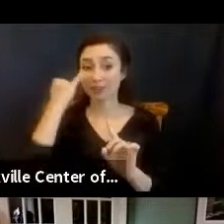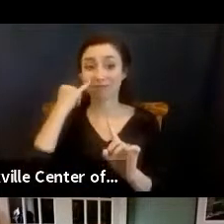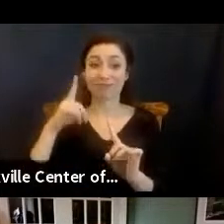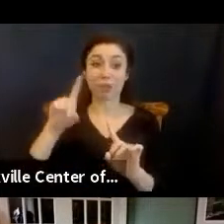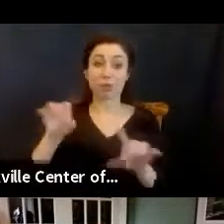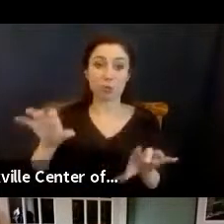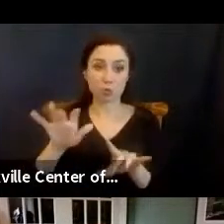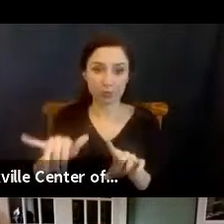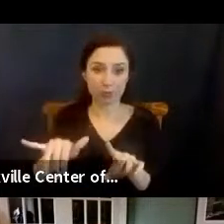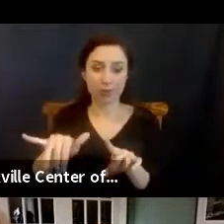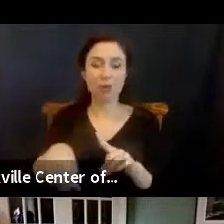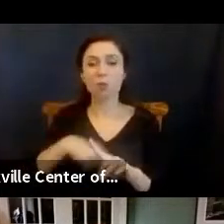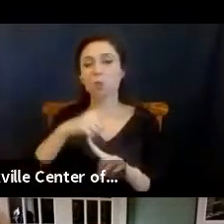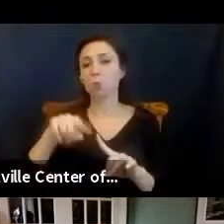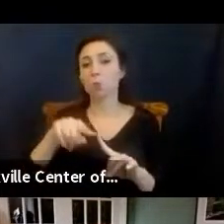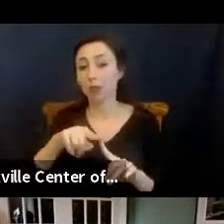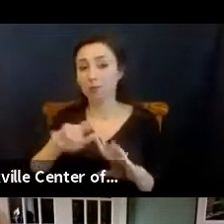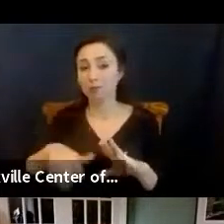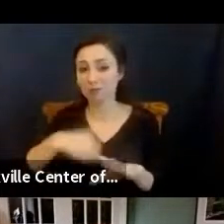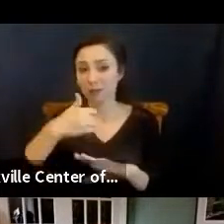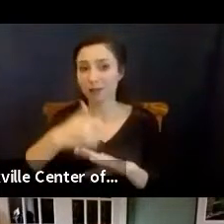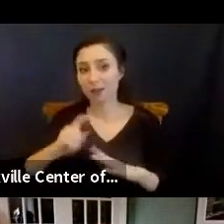when they would do it,